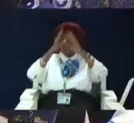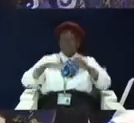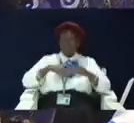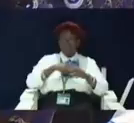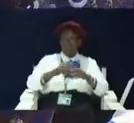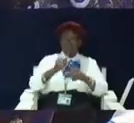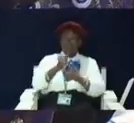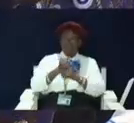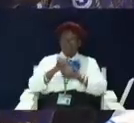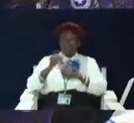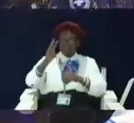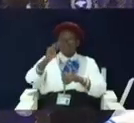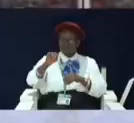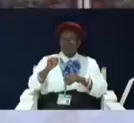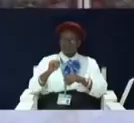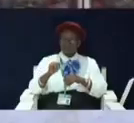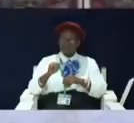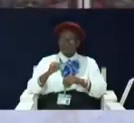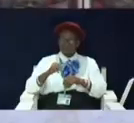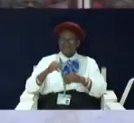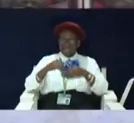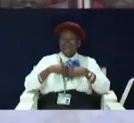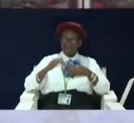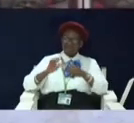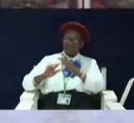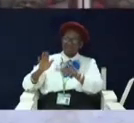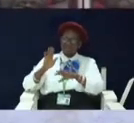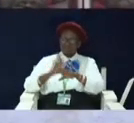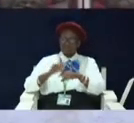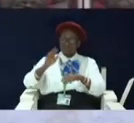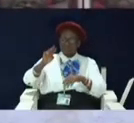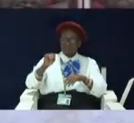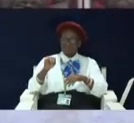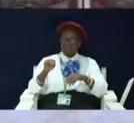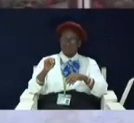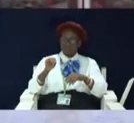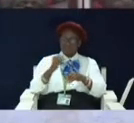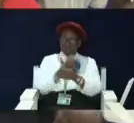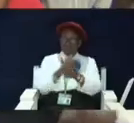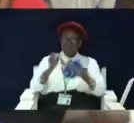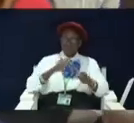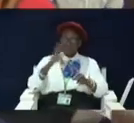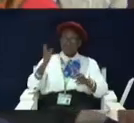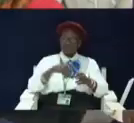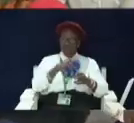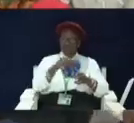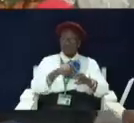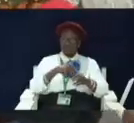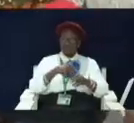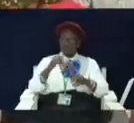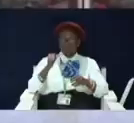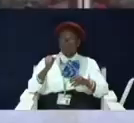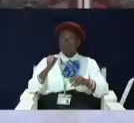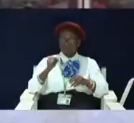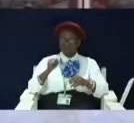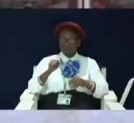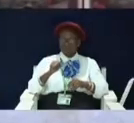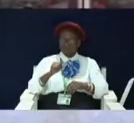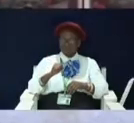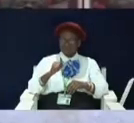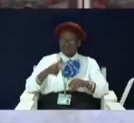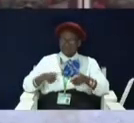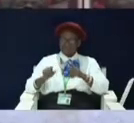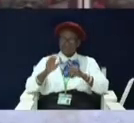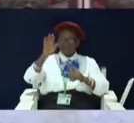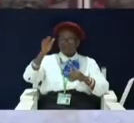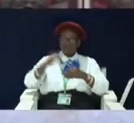ẹ tẹ́wọ́ gbà wọ́n. Have mercy on them. Kẹ́sì ṣàánú fún wọn. Save their souls. Ẹ gba ọkàn wọn la. Let your blood wash